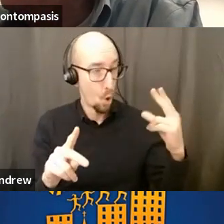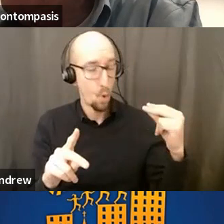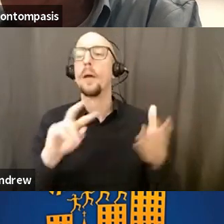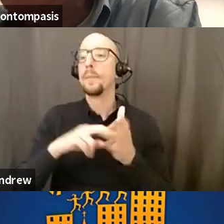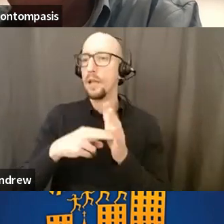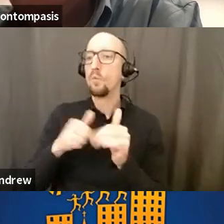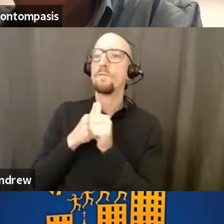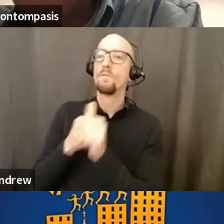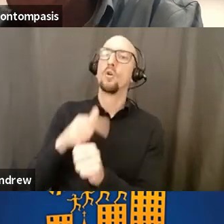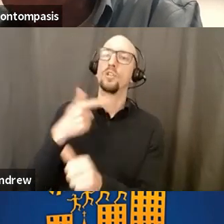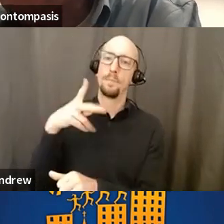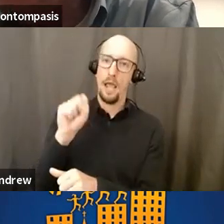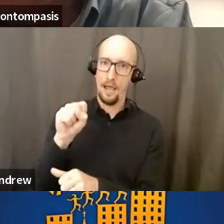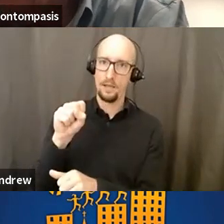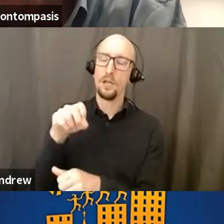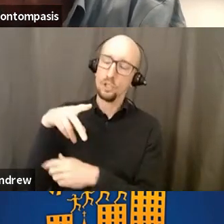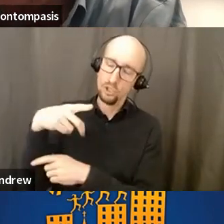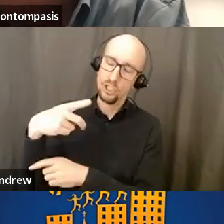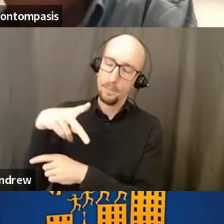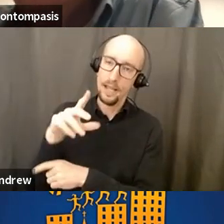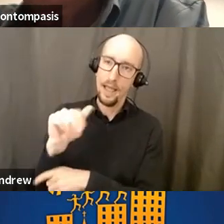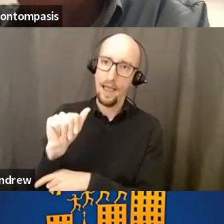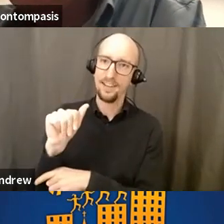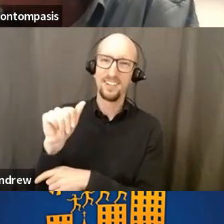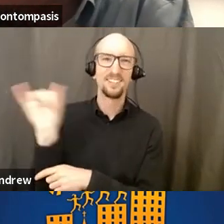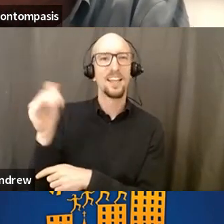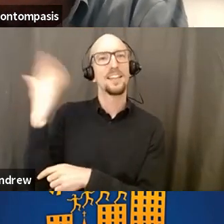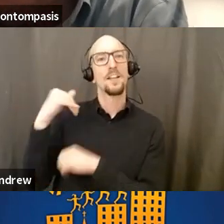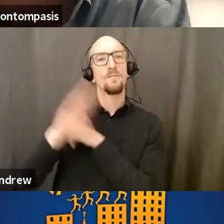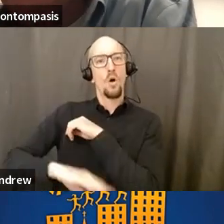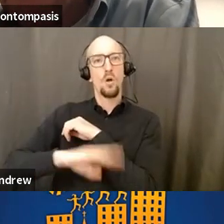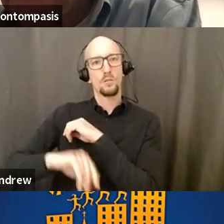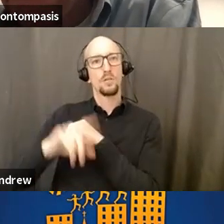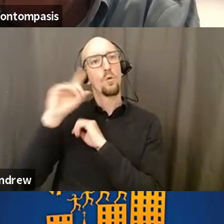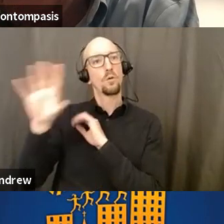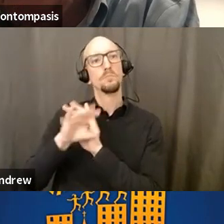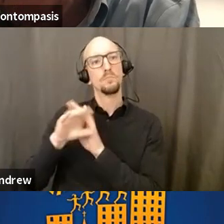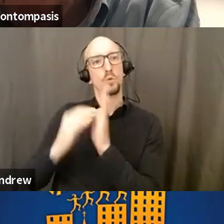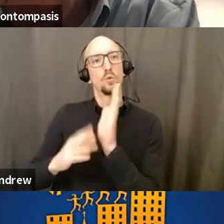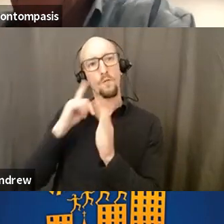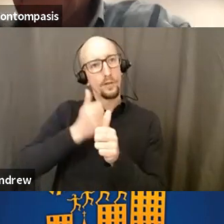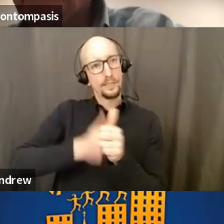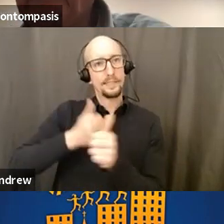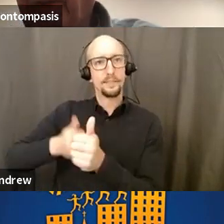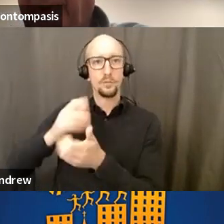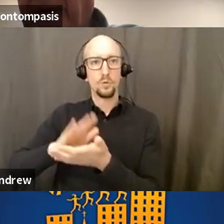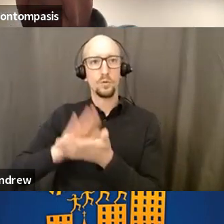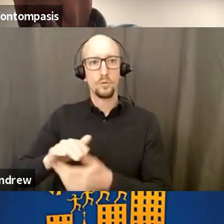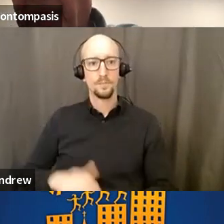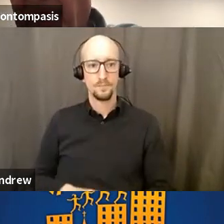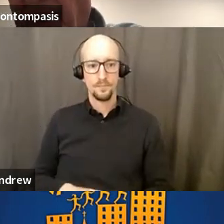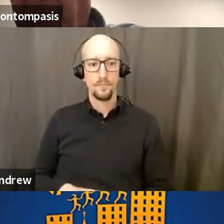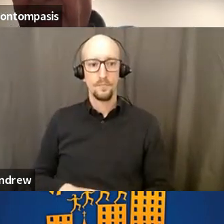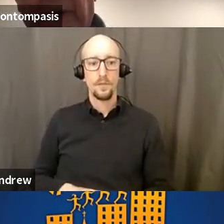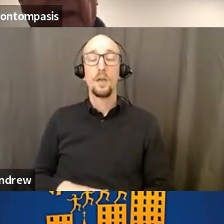this past fall for purposes of choosing the students for the schools. But I still